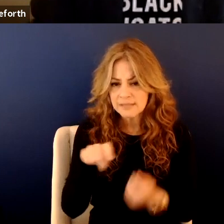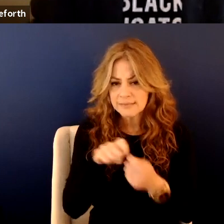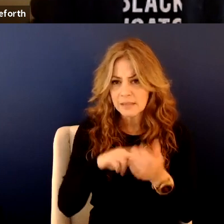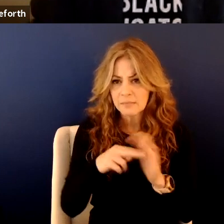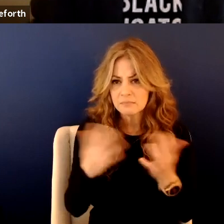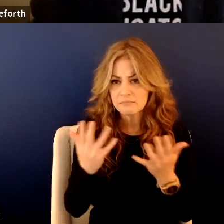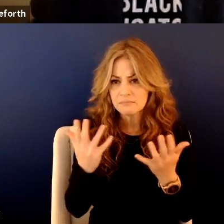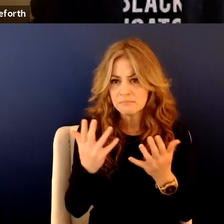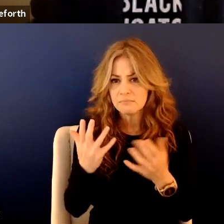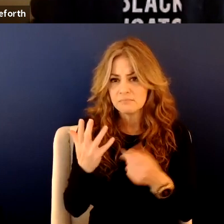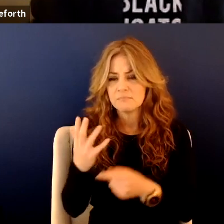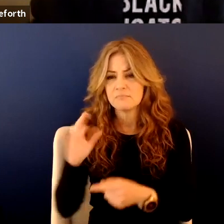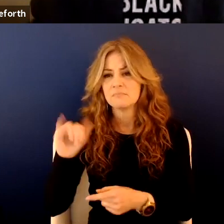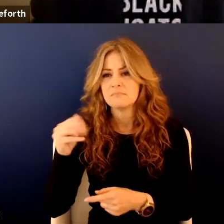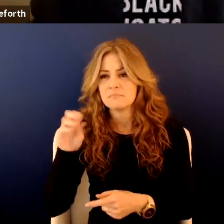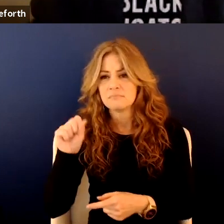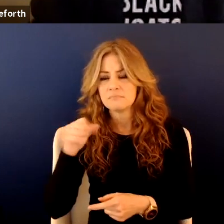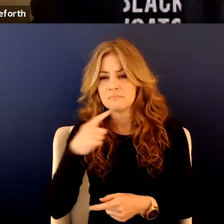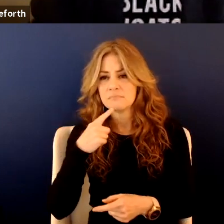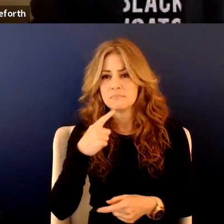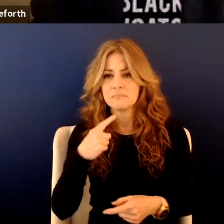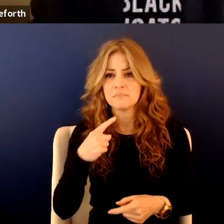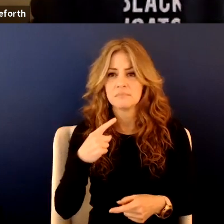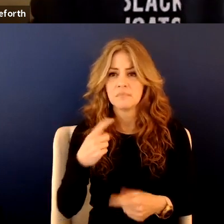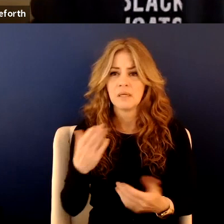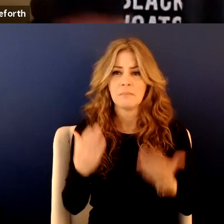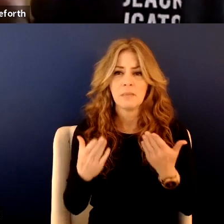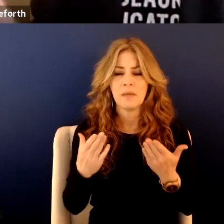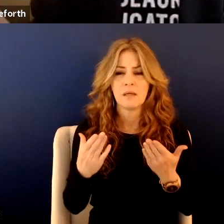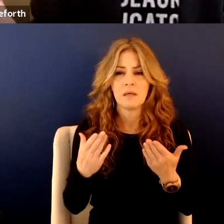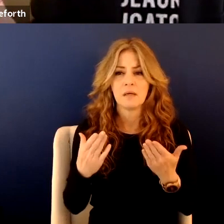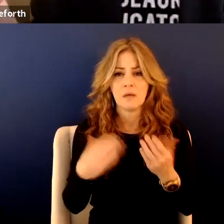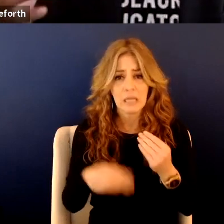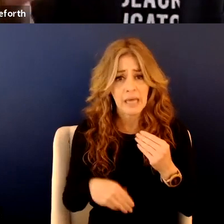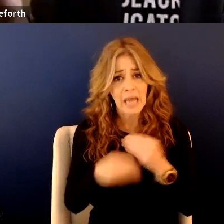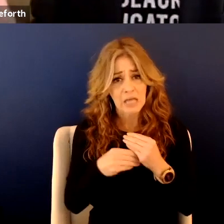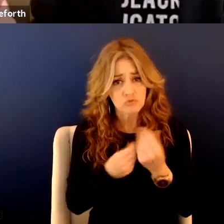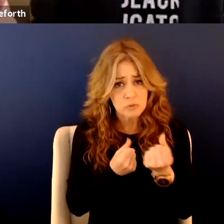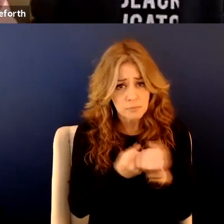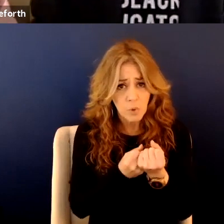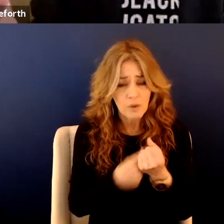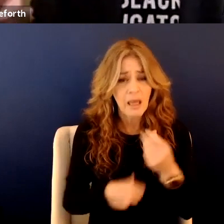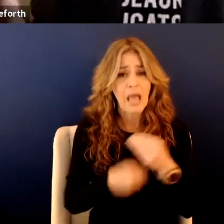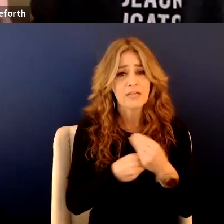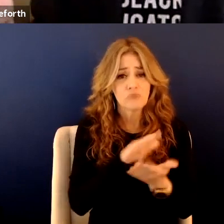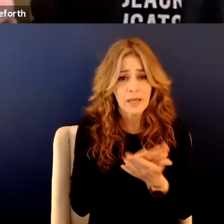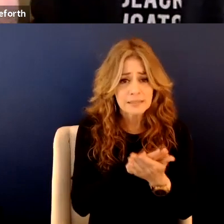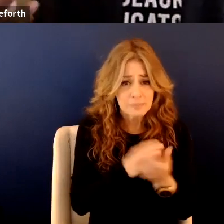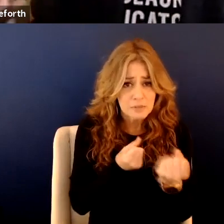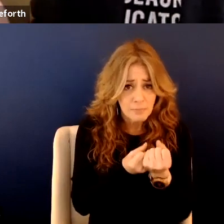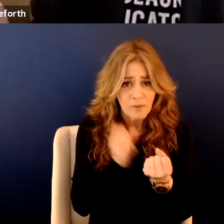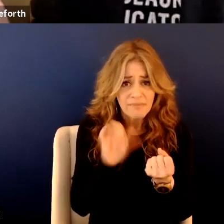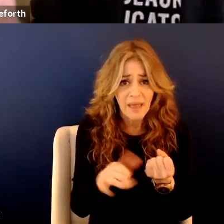Because I guess I can kind of see, like, maybe thinking that, you know, but they might need extra, like, again, extra support and like maybe extra academic support, yeah, or things